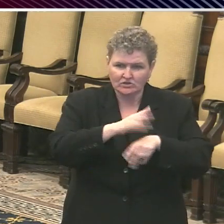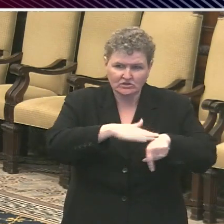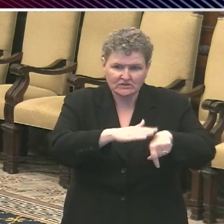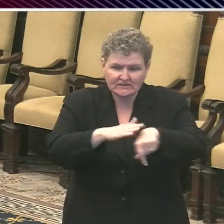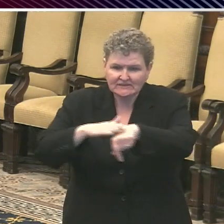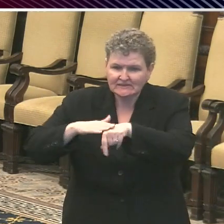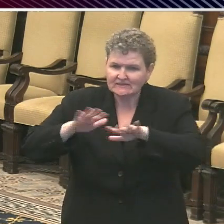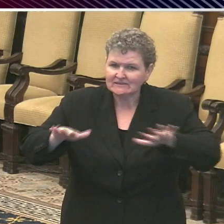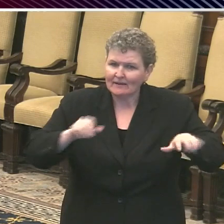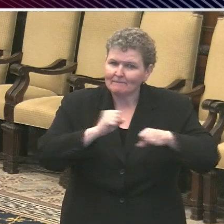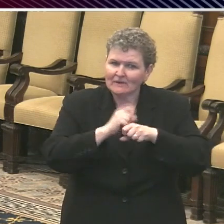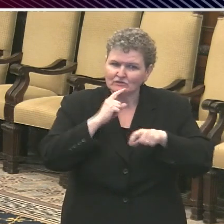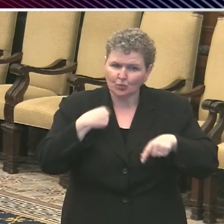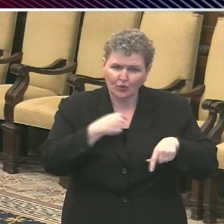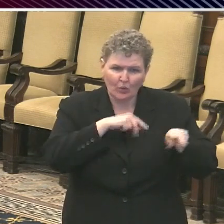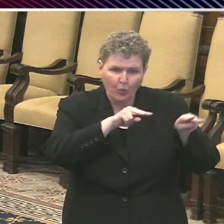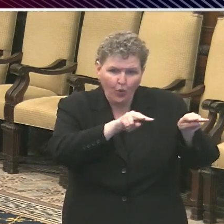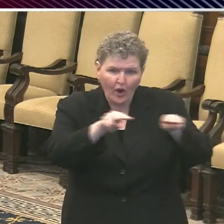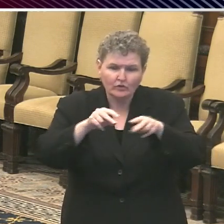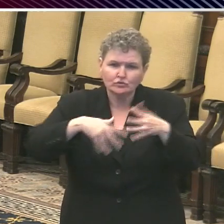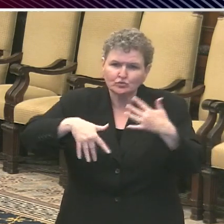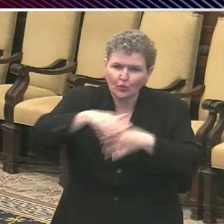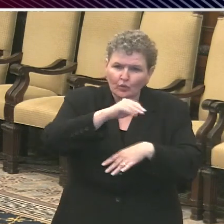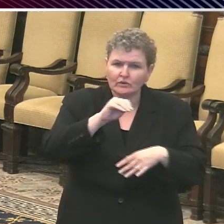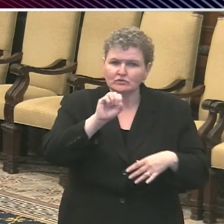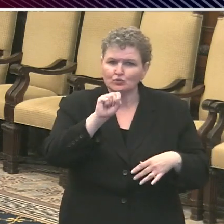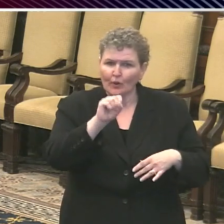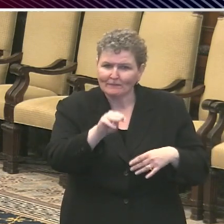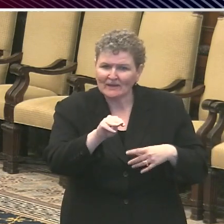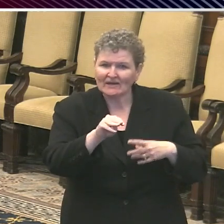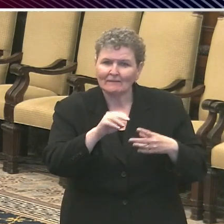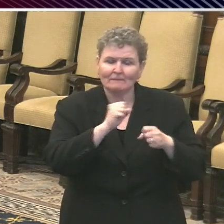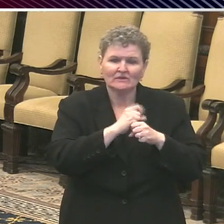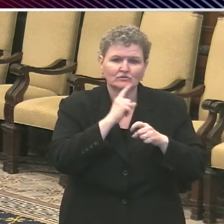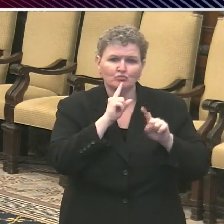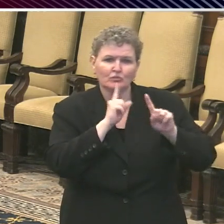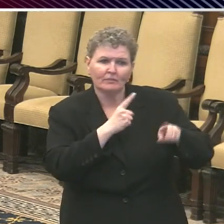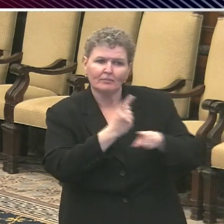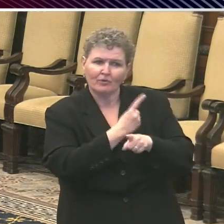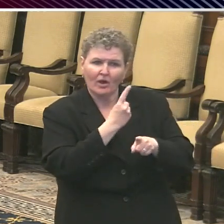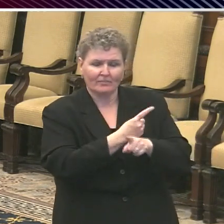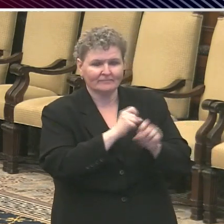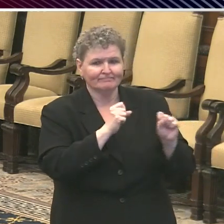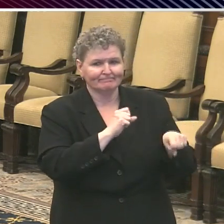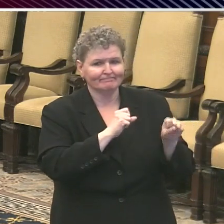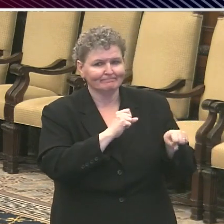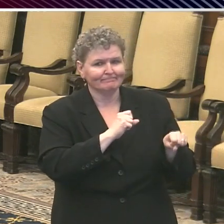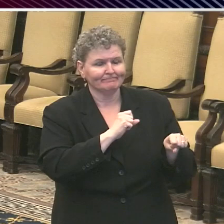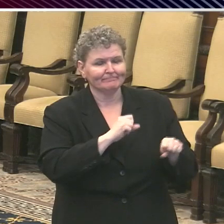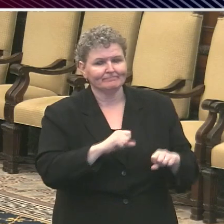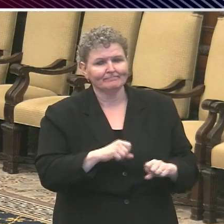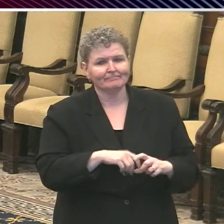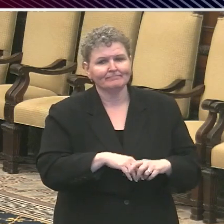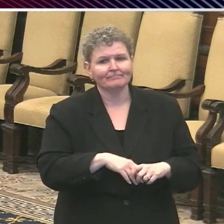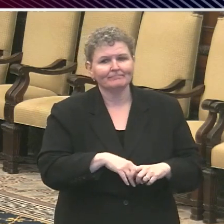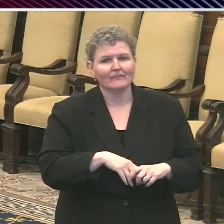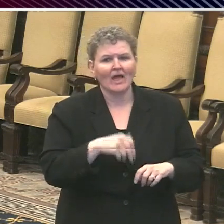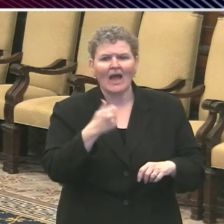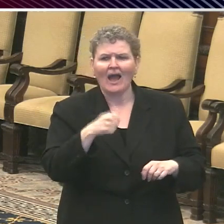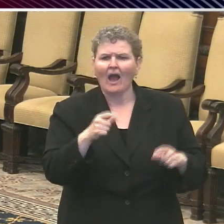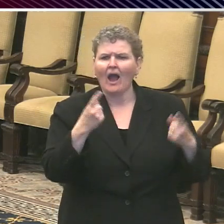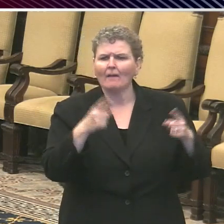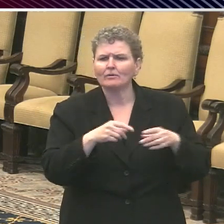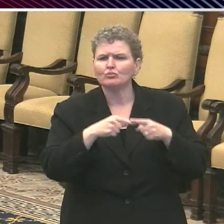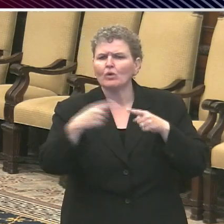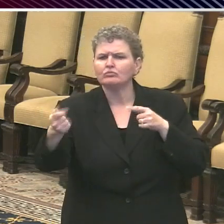continue to monitor social media and we'll respond appropriately. Okay. Is that particular place a place across the street from where I used to work?